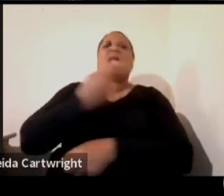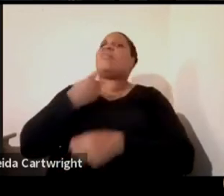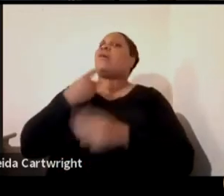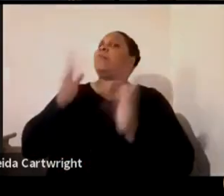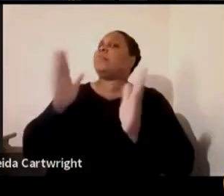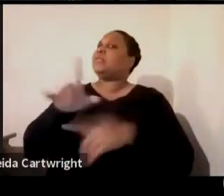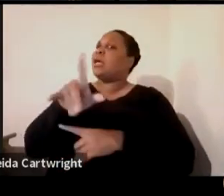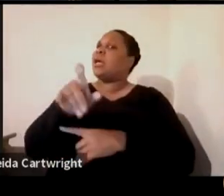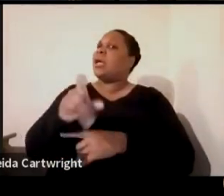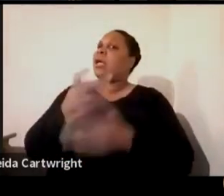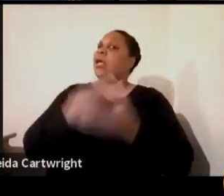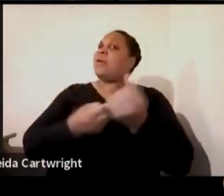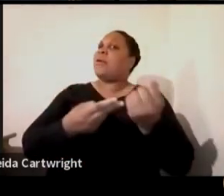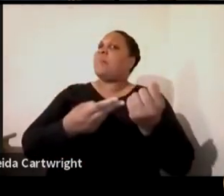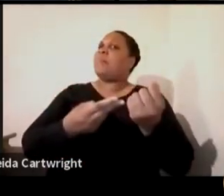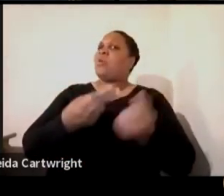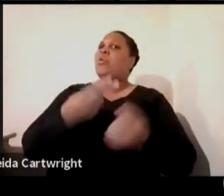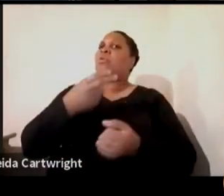the staff are seniors.